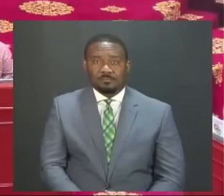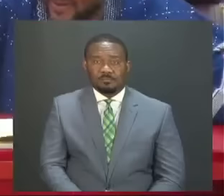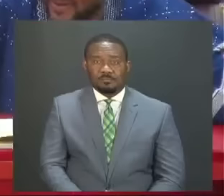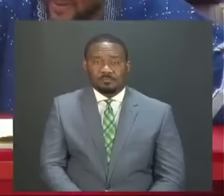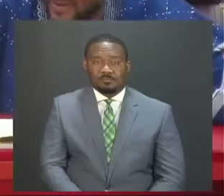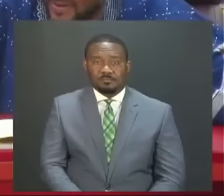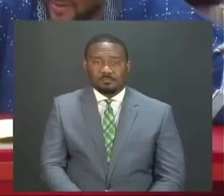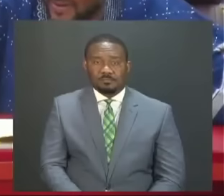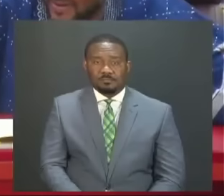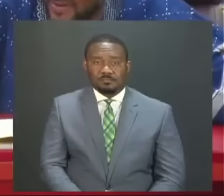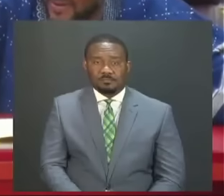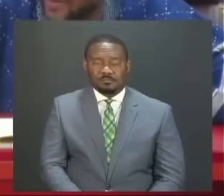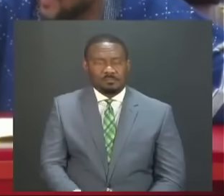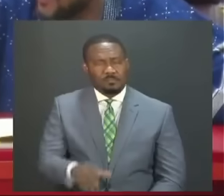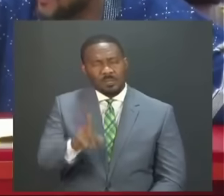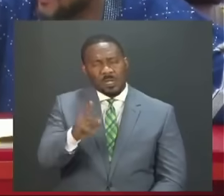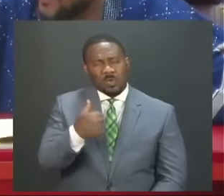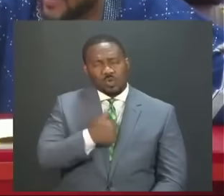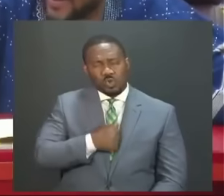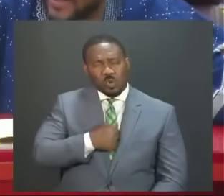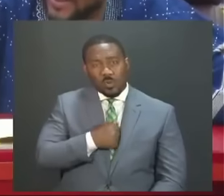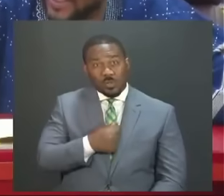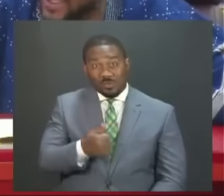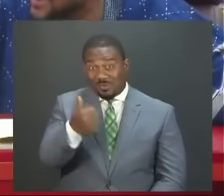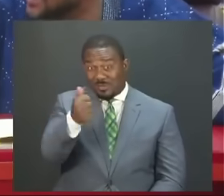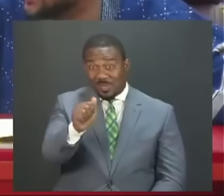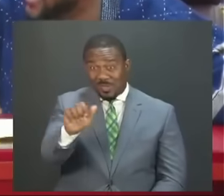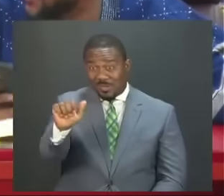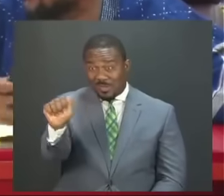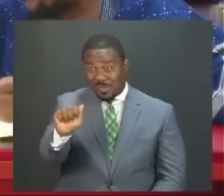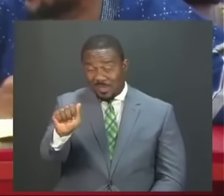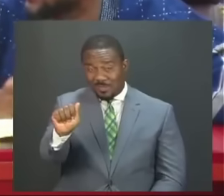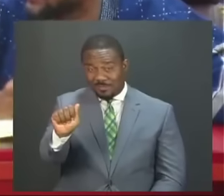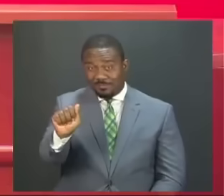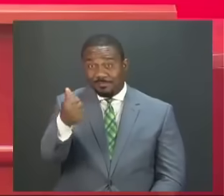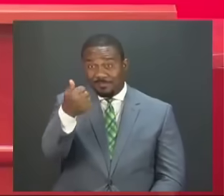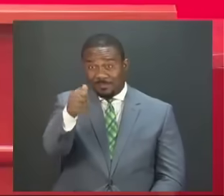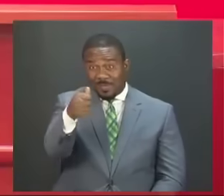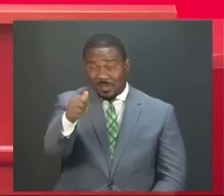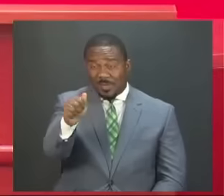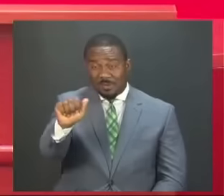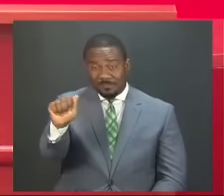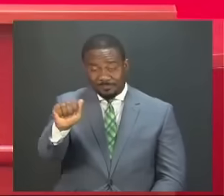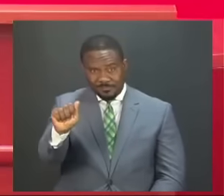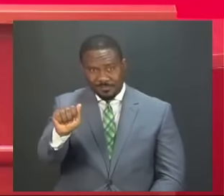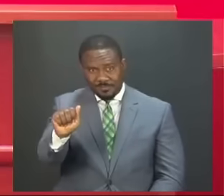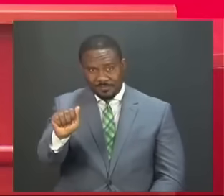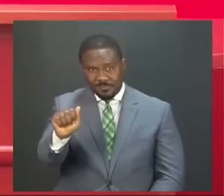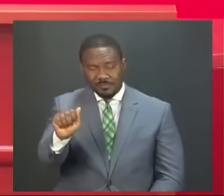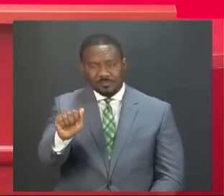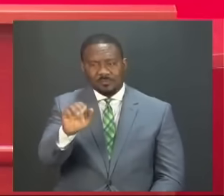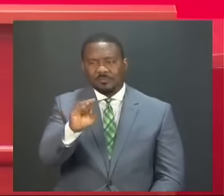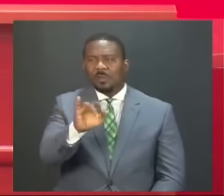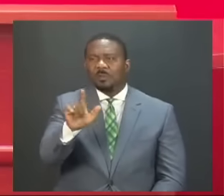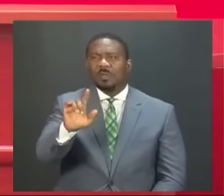Or is rather item numbered 10A, presentation and first reading of bills.